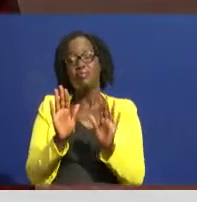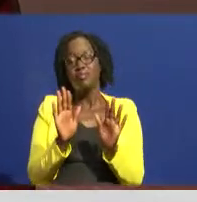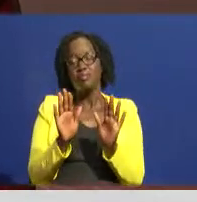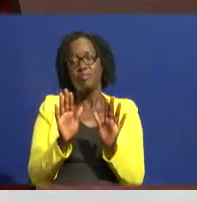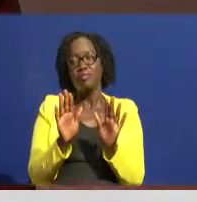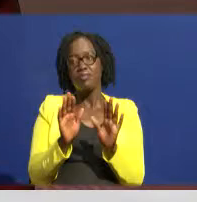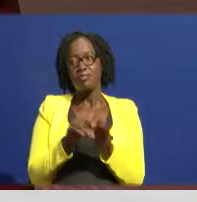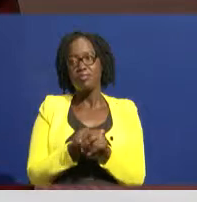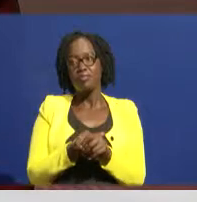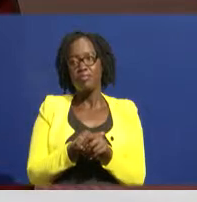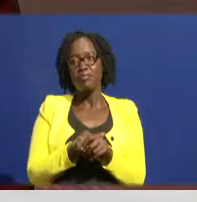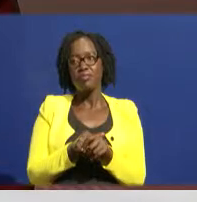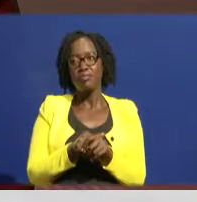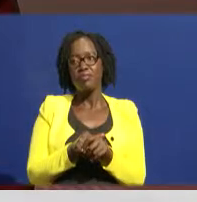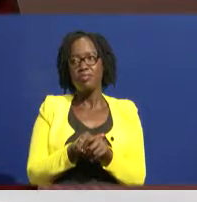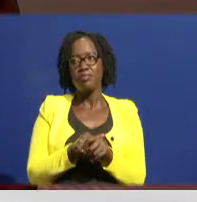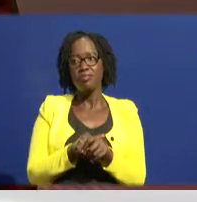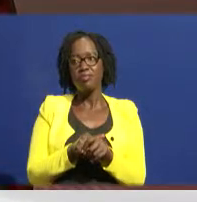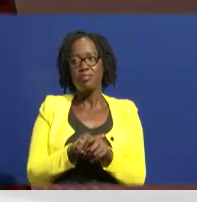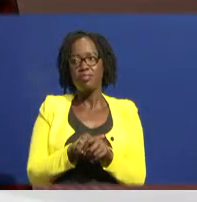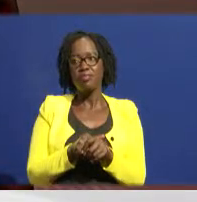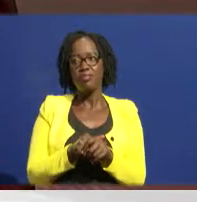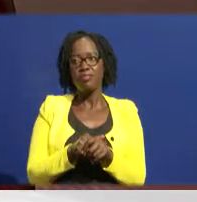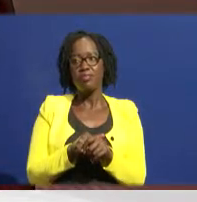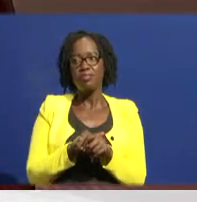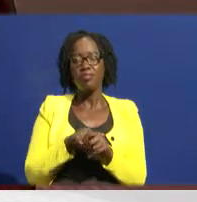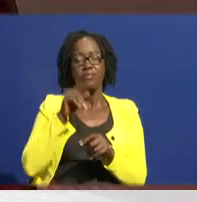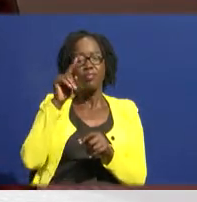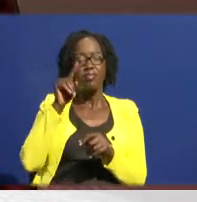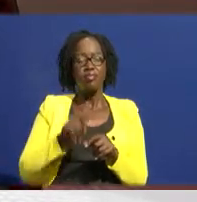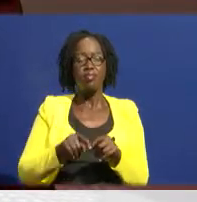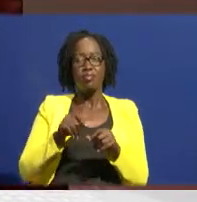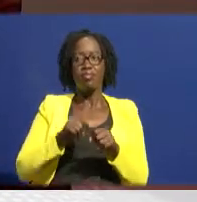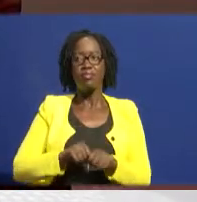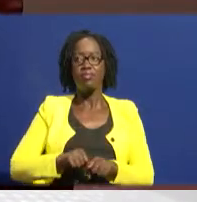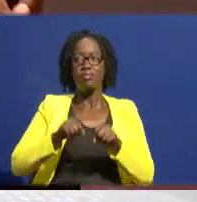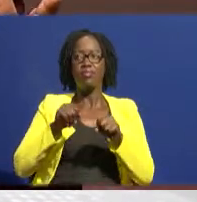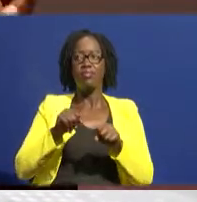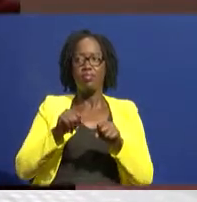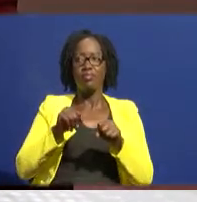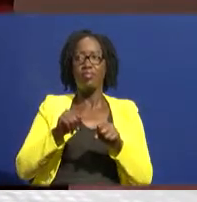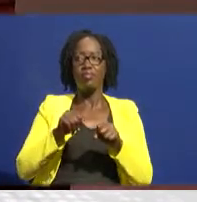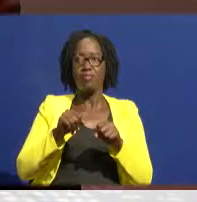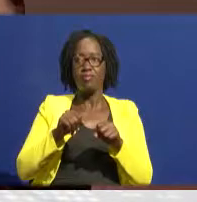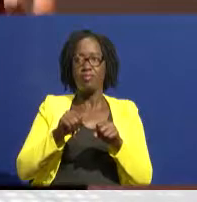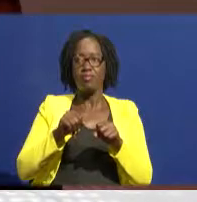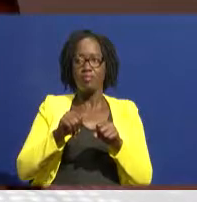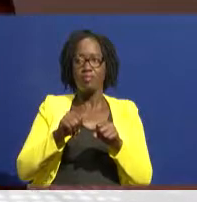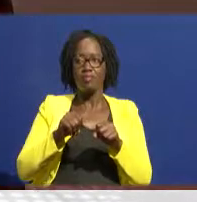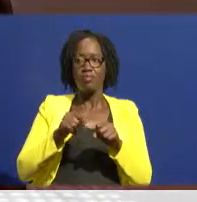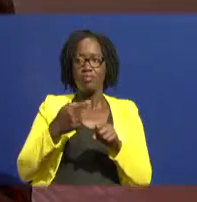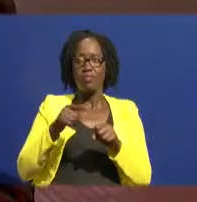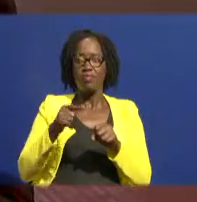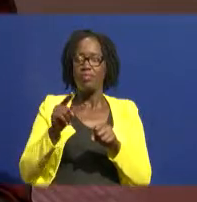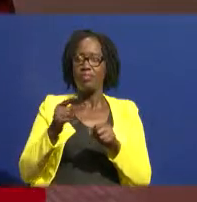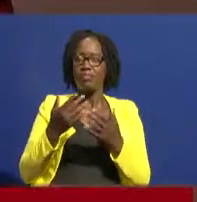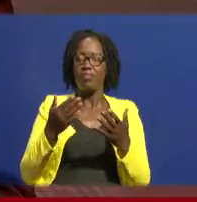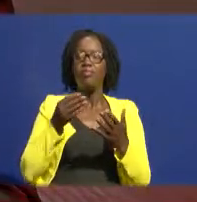course it's not in our ability to be able to, you know, correct things at